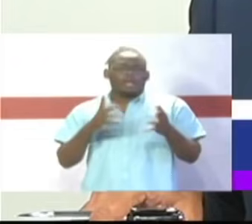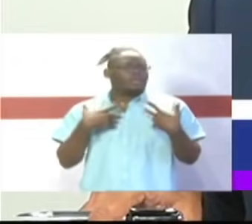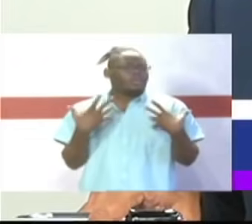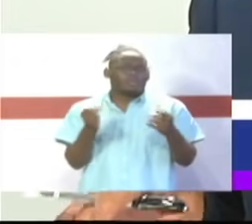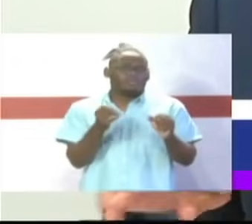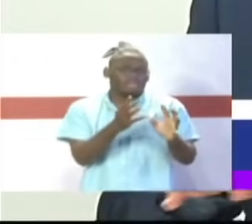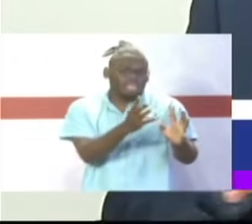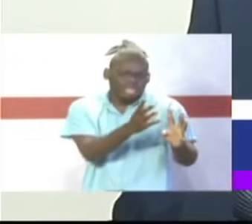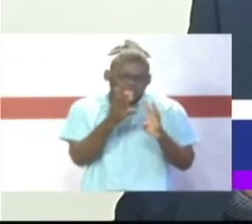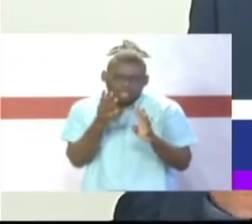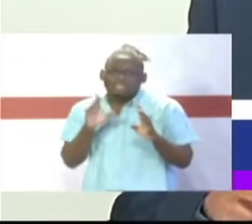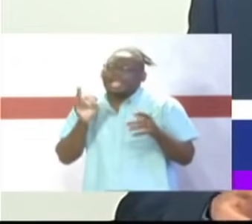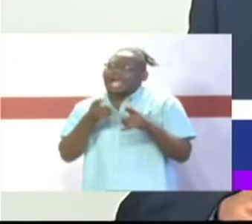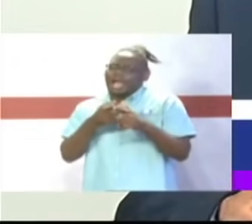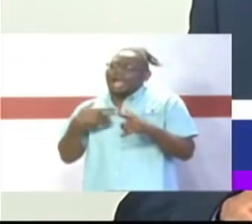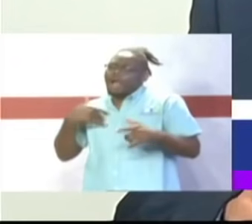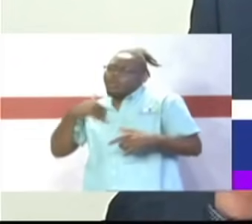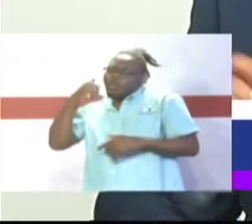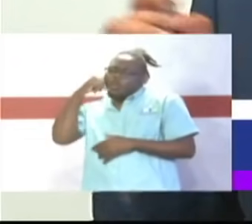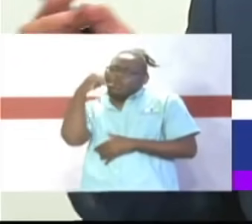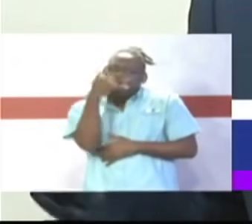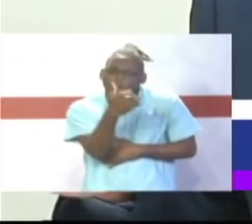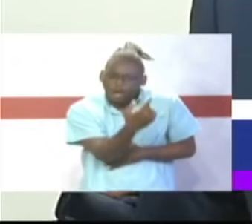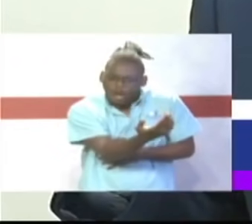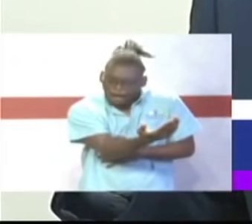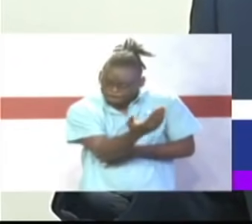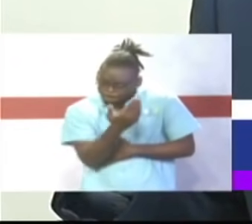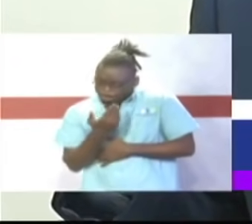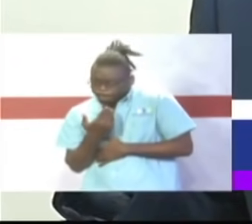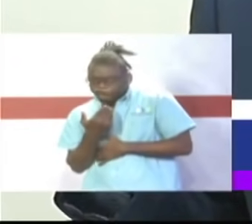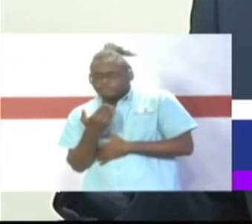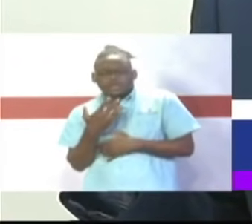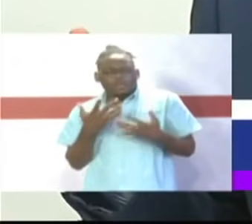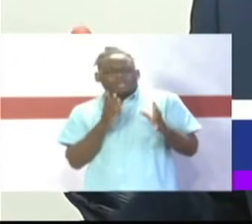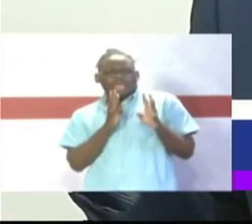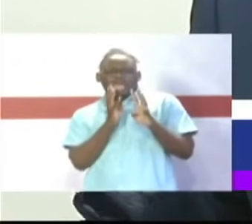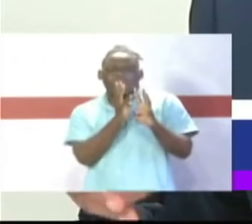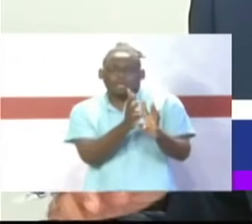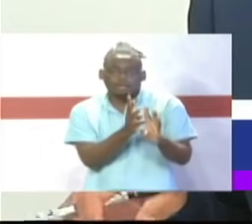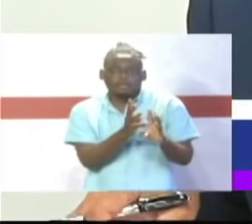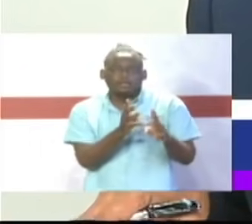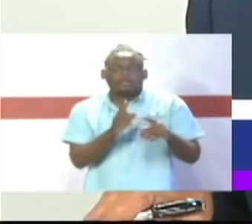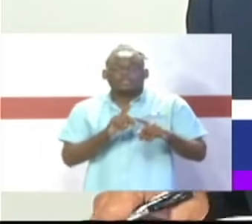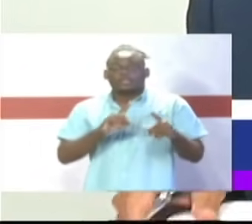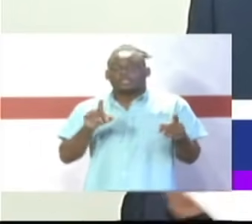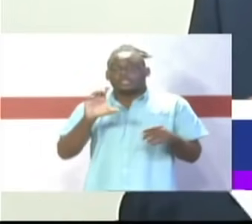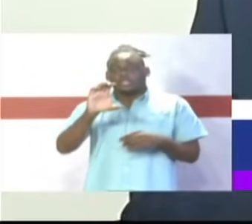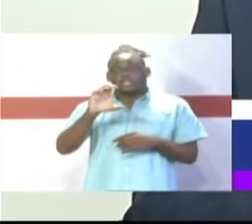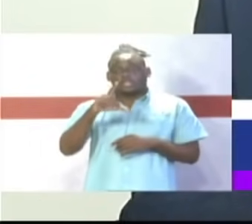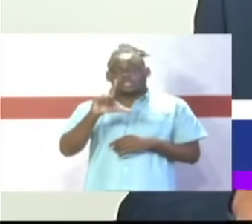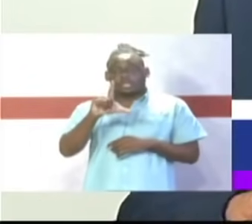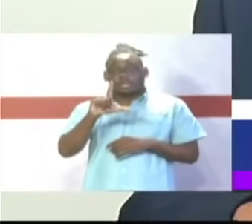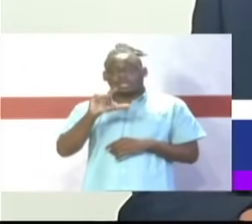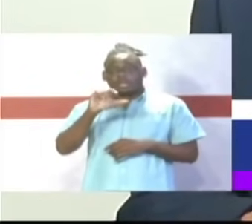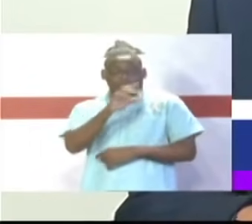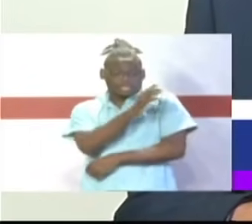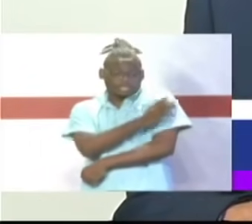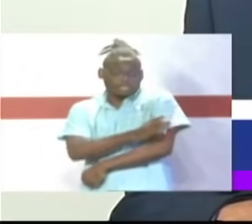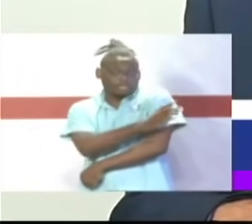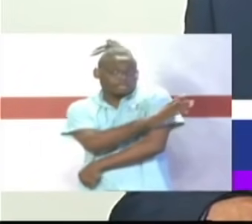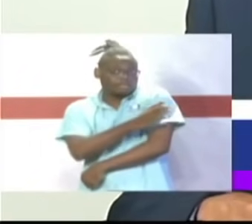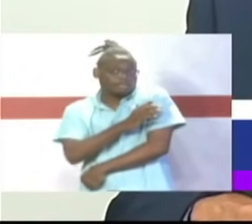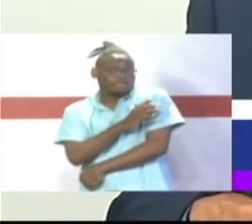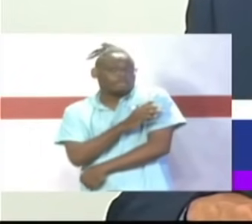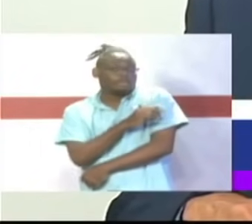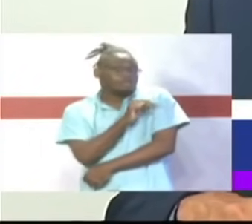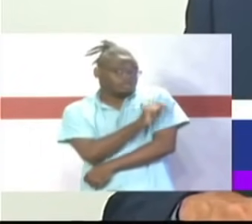For the persons in our clinics, and the public health care sector takes care of most of the patients,